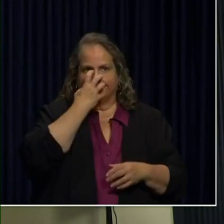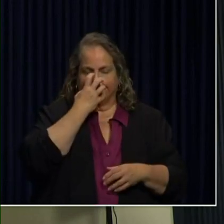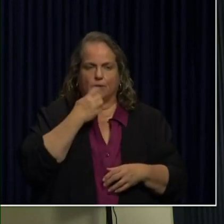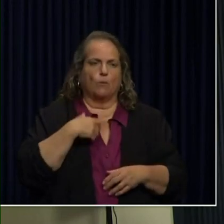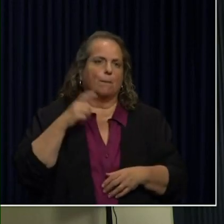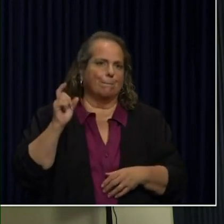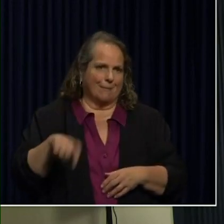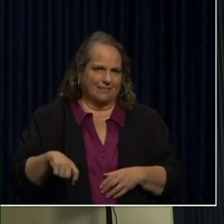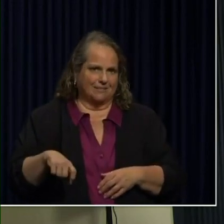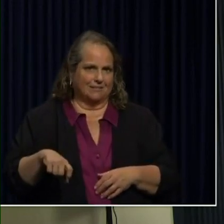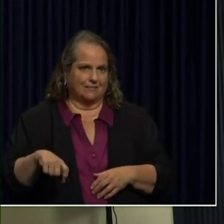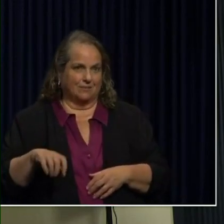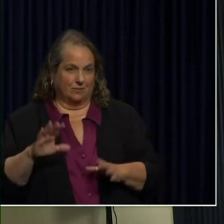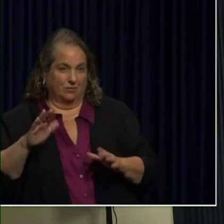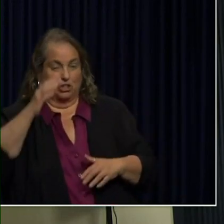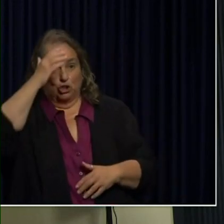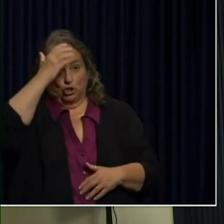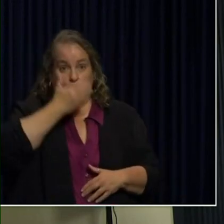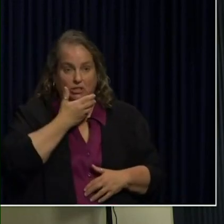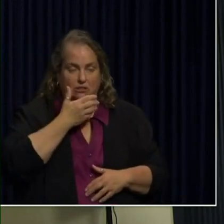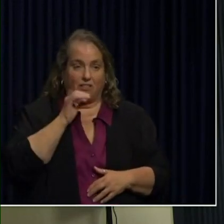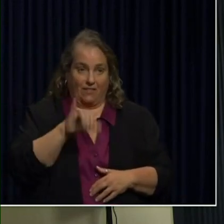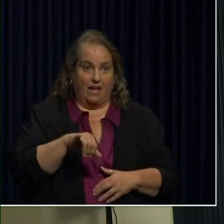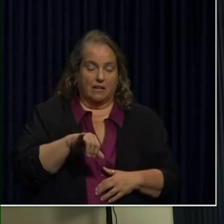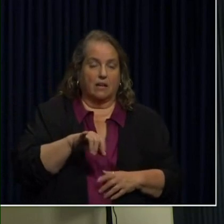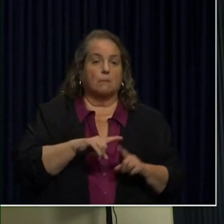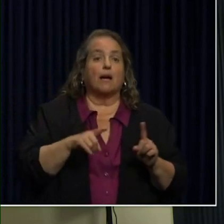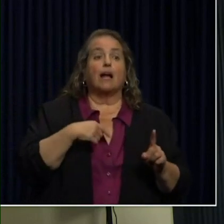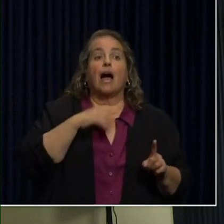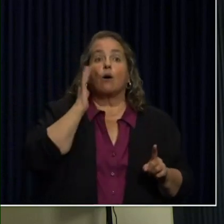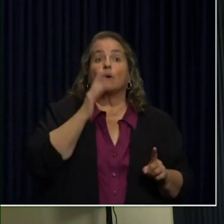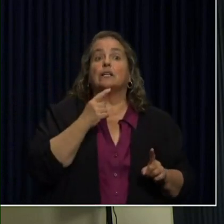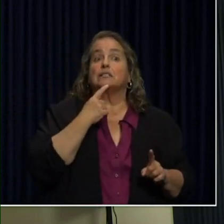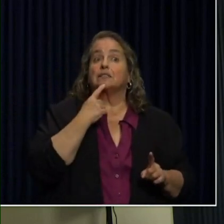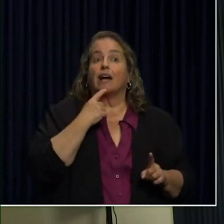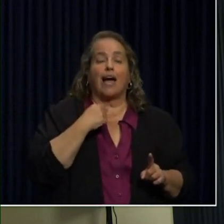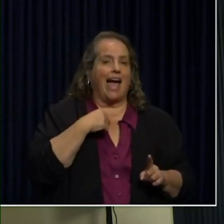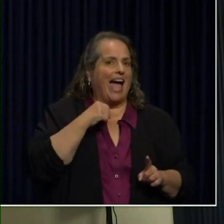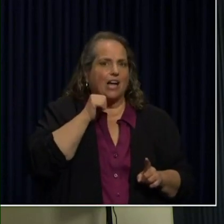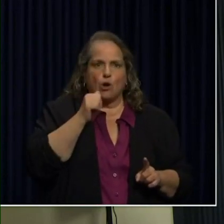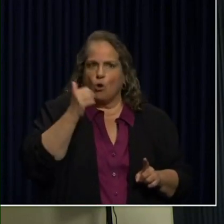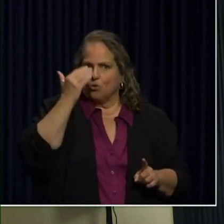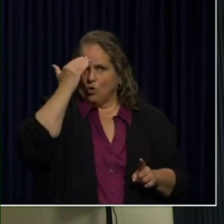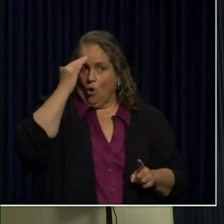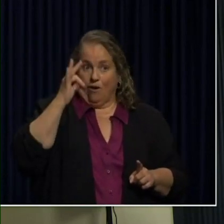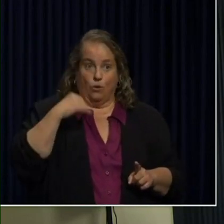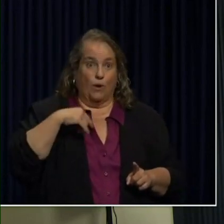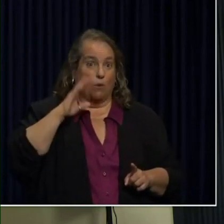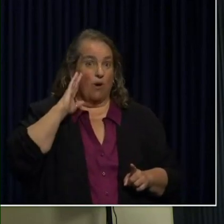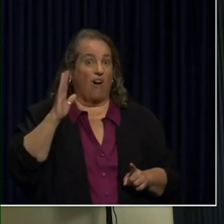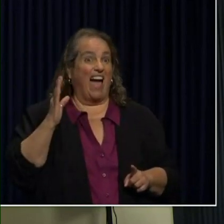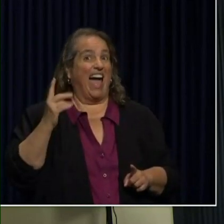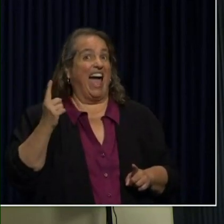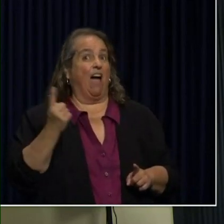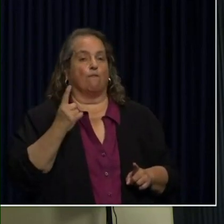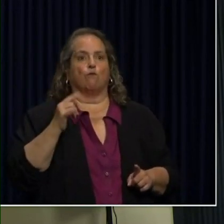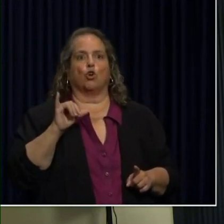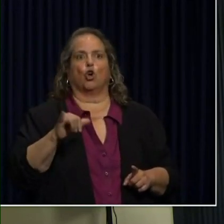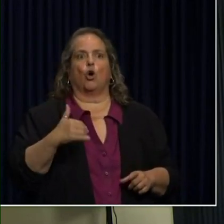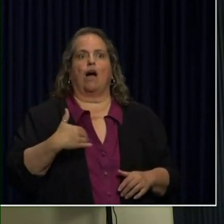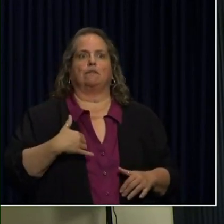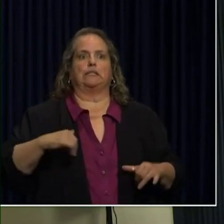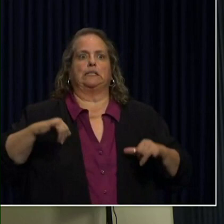healthier, and that's part of it. I will say, I don't think we're ever going to have the same normal with the success of